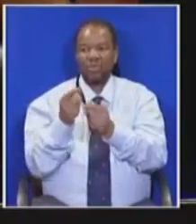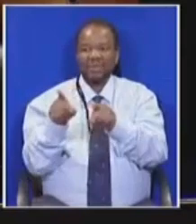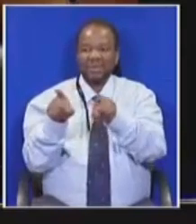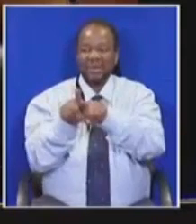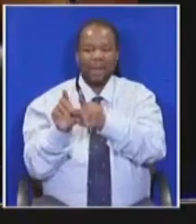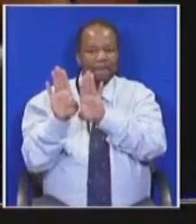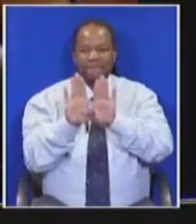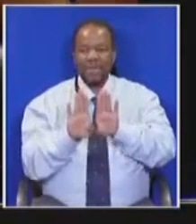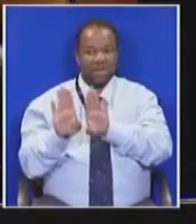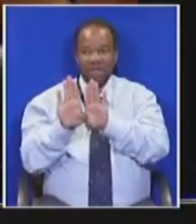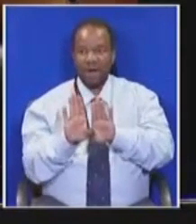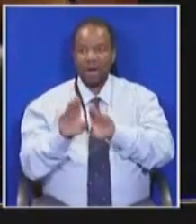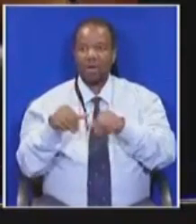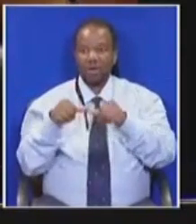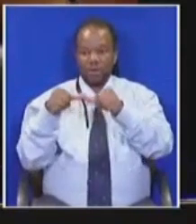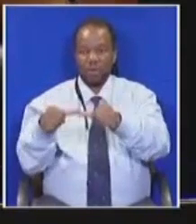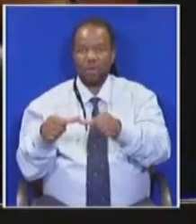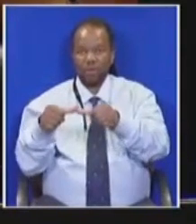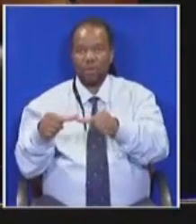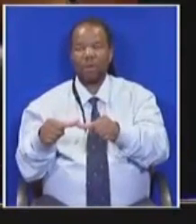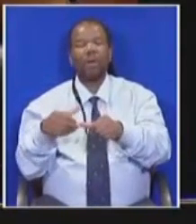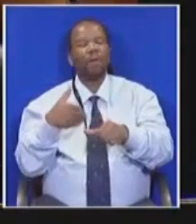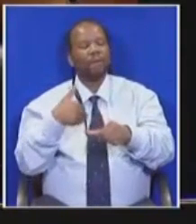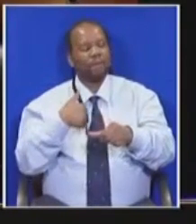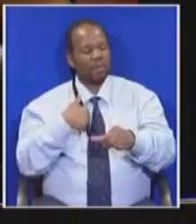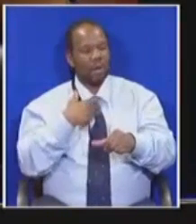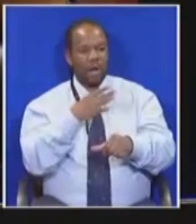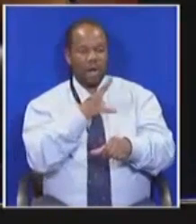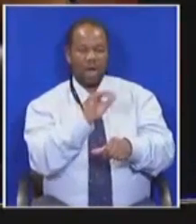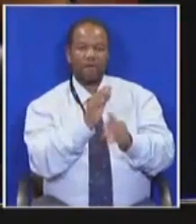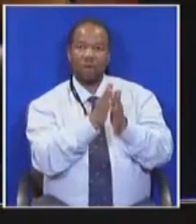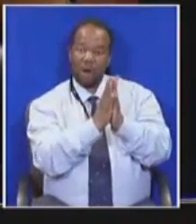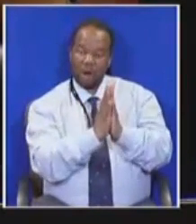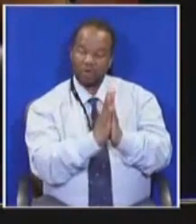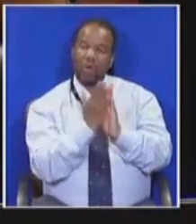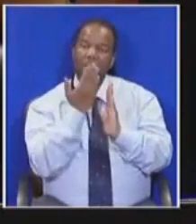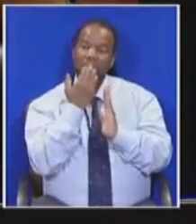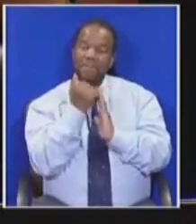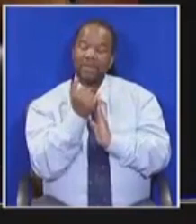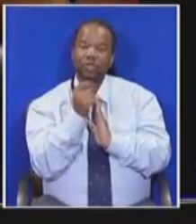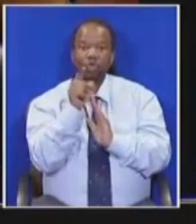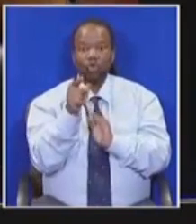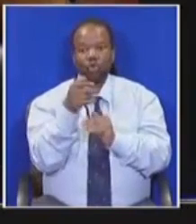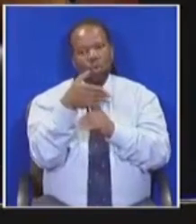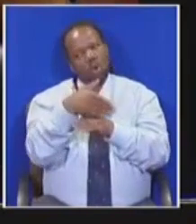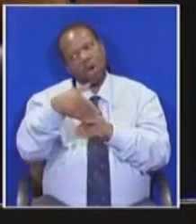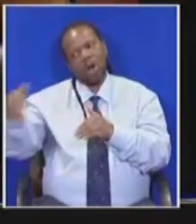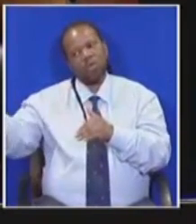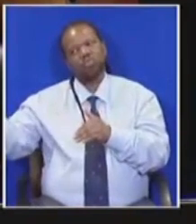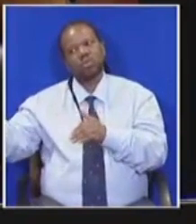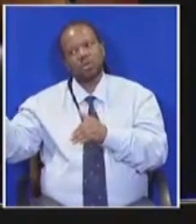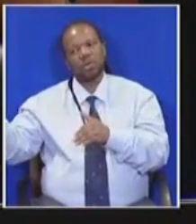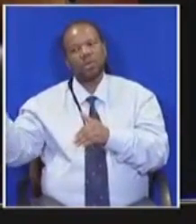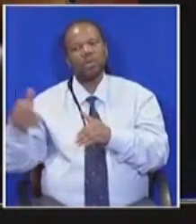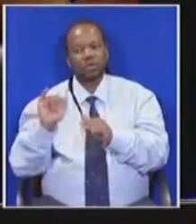we shall have to ask you to leave us to proceed with the business of